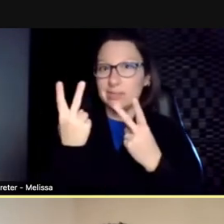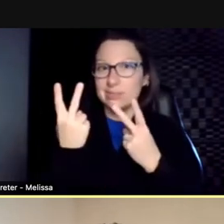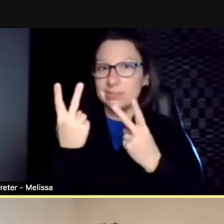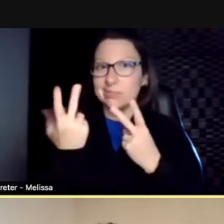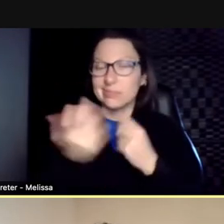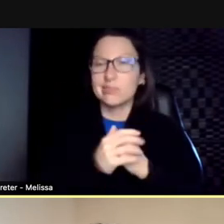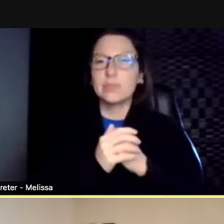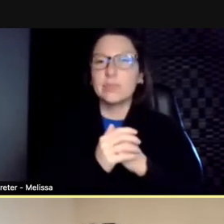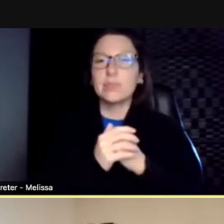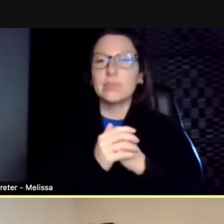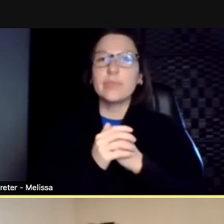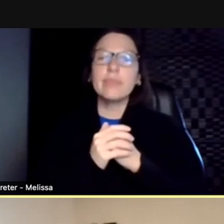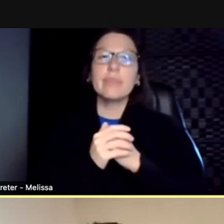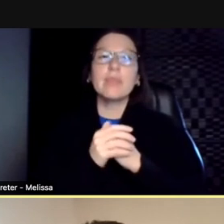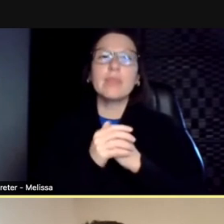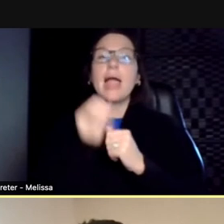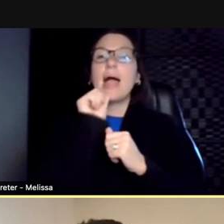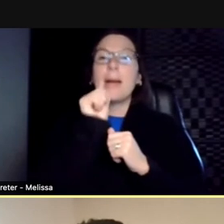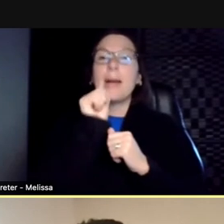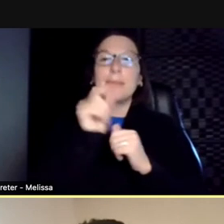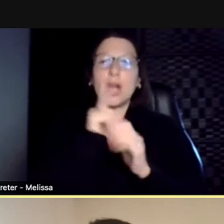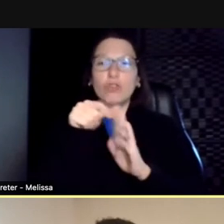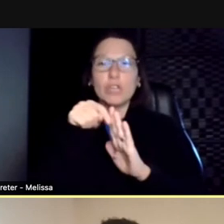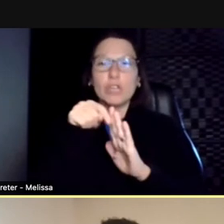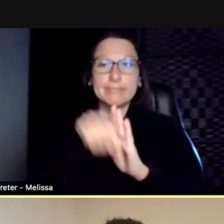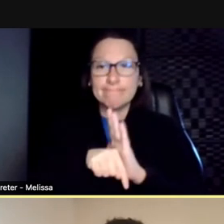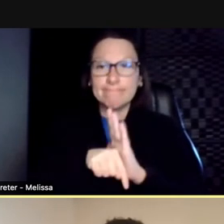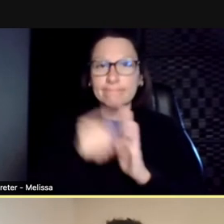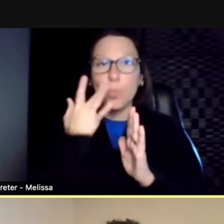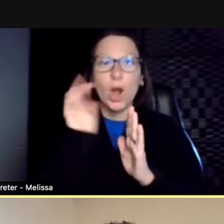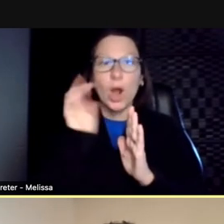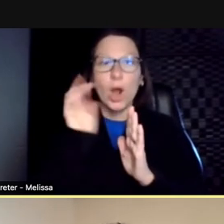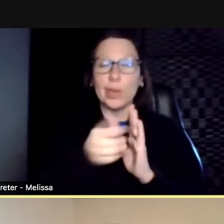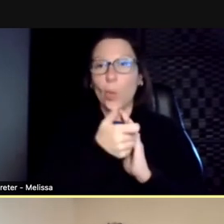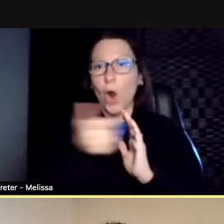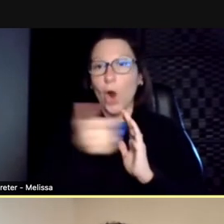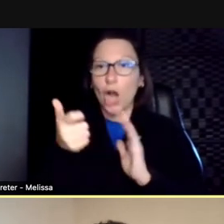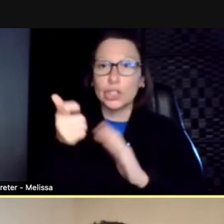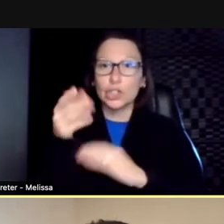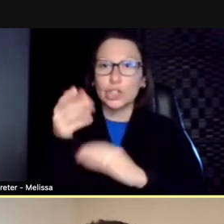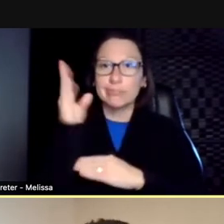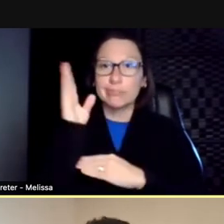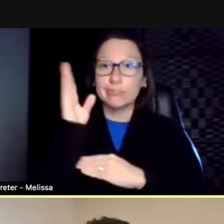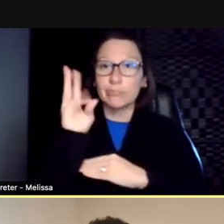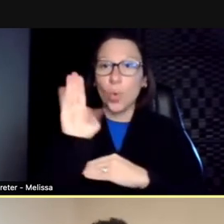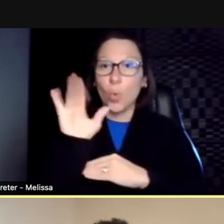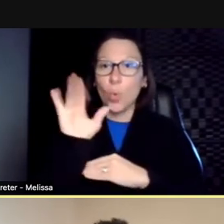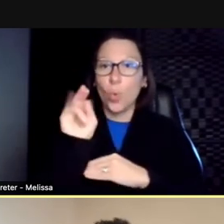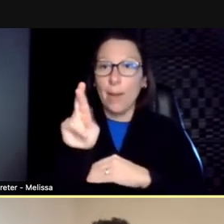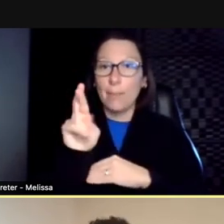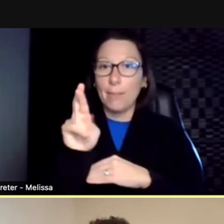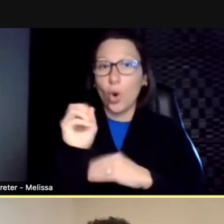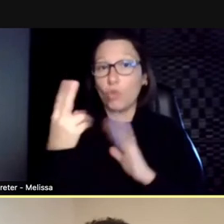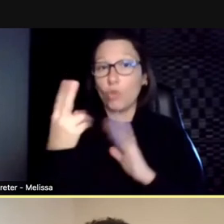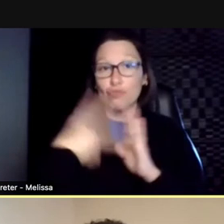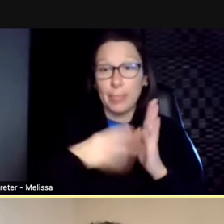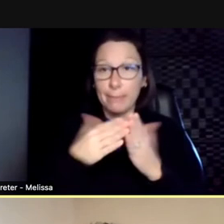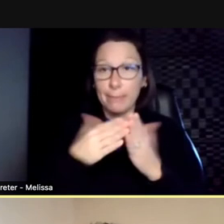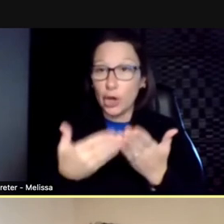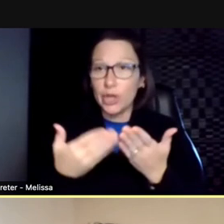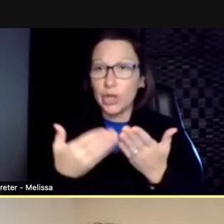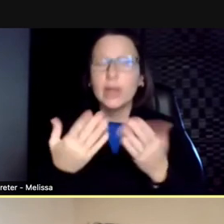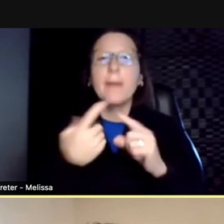Okay. I'm not going to spend too much time on this because you can watch an entire webinar on this and you can go and read the book. But I just want to